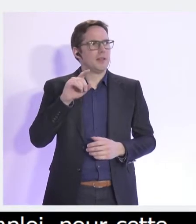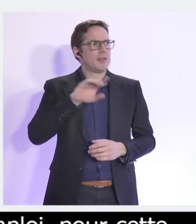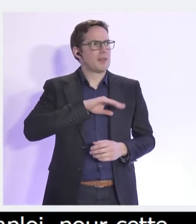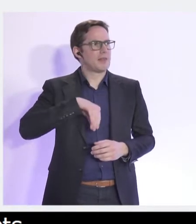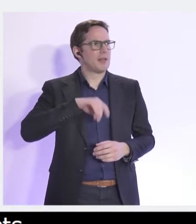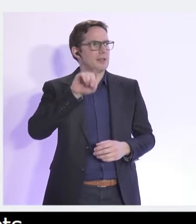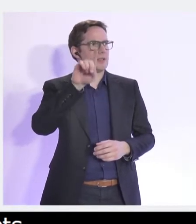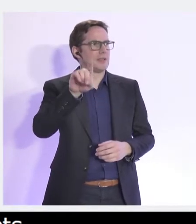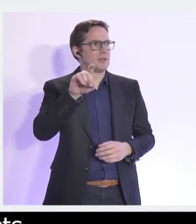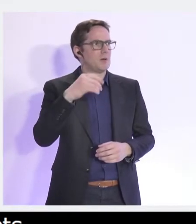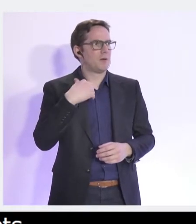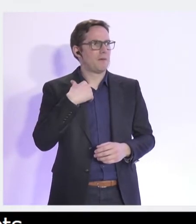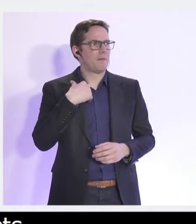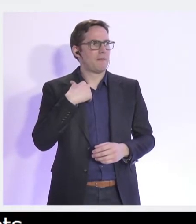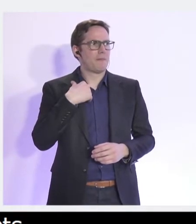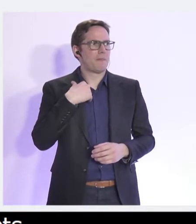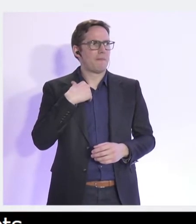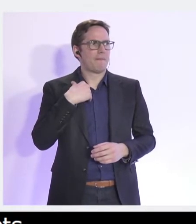Sorry, there's no microphone.